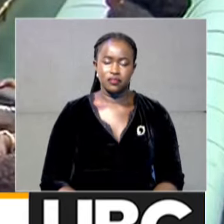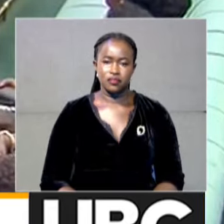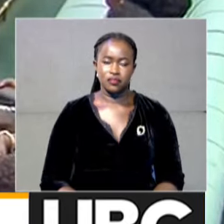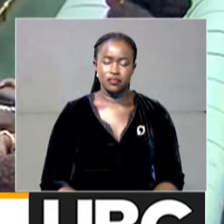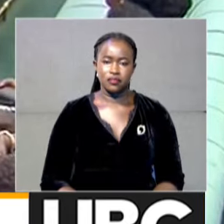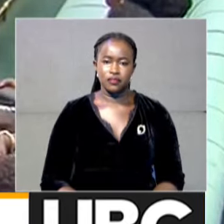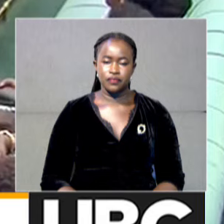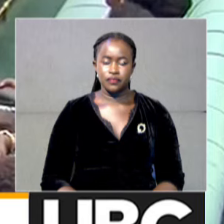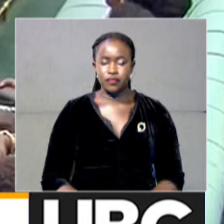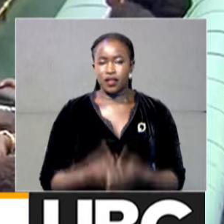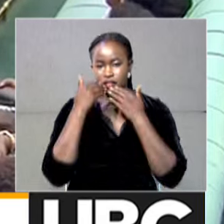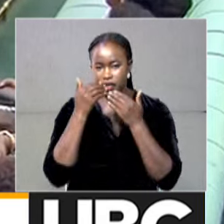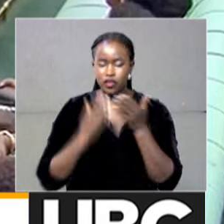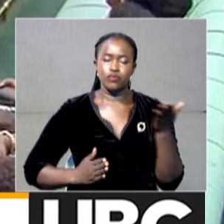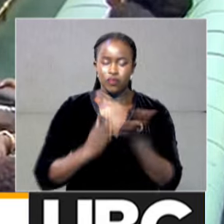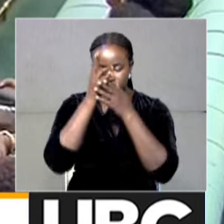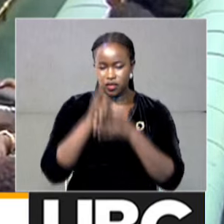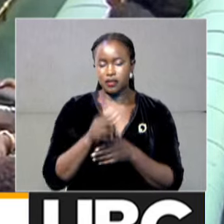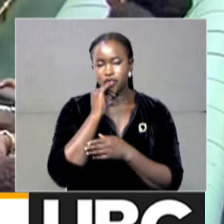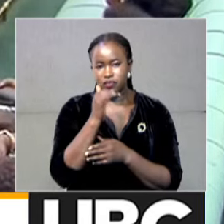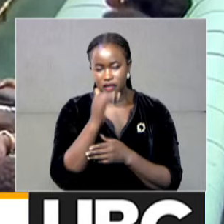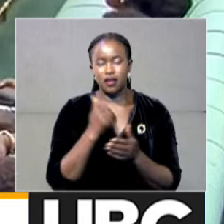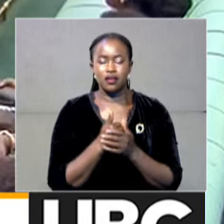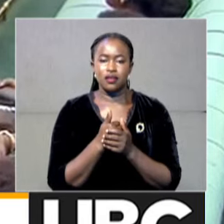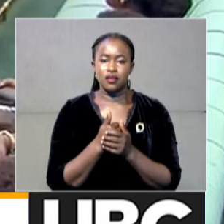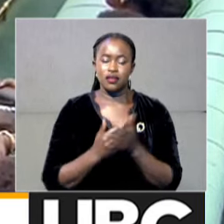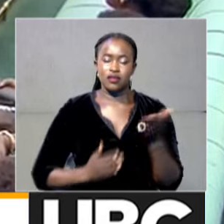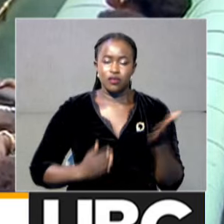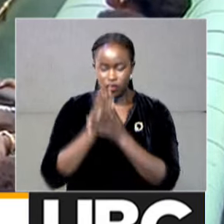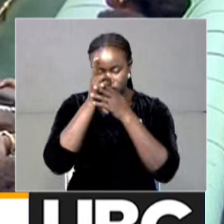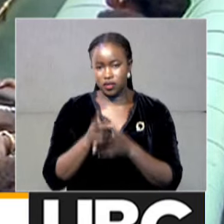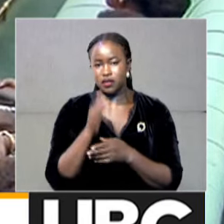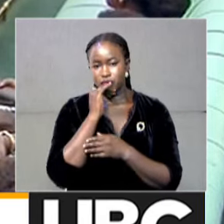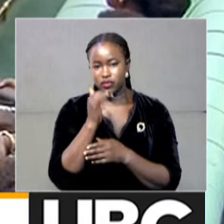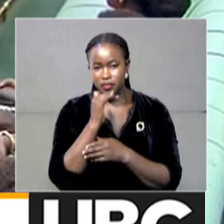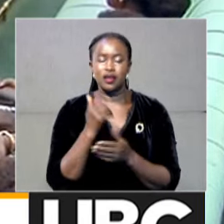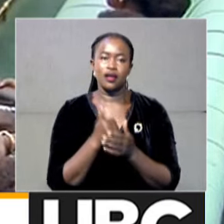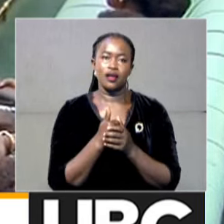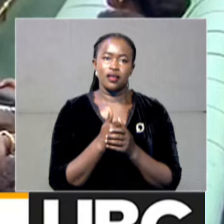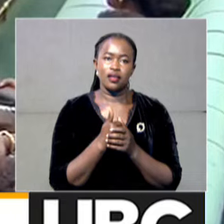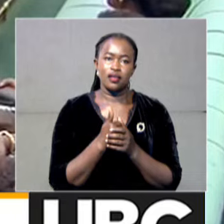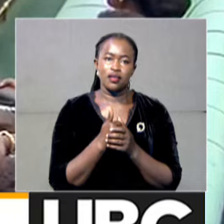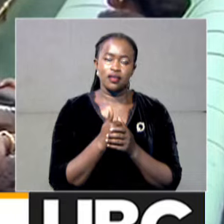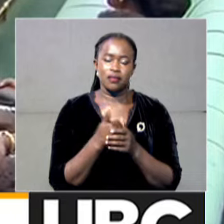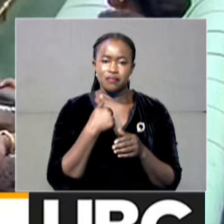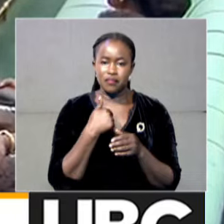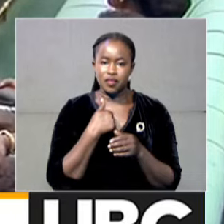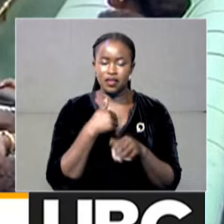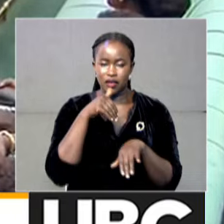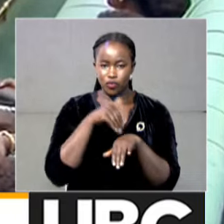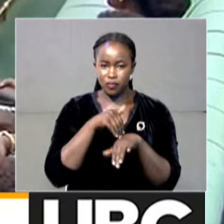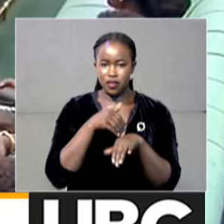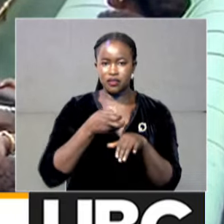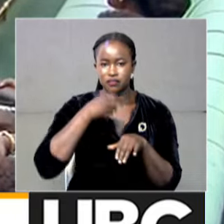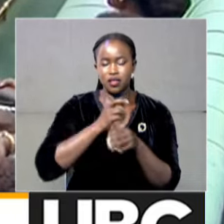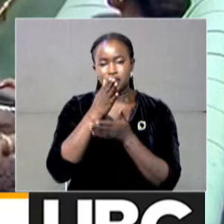Thank you, Right Honourable Speaker. Right Honourable Speaker, I'm happy to listen to the feedback from members and